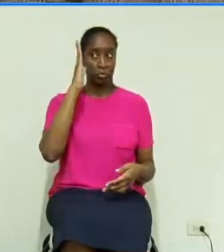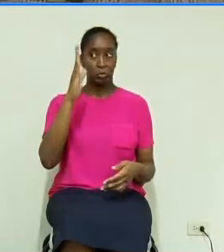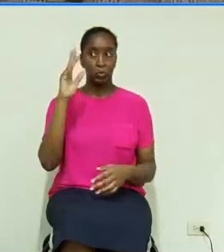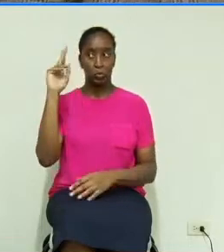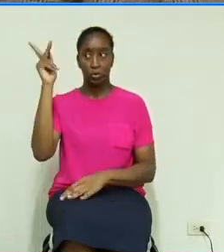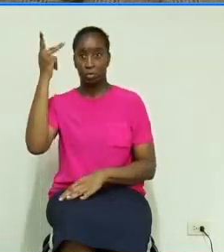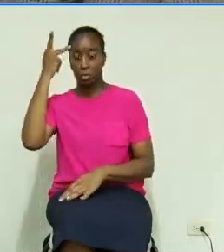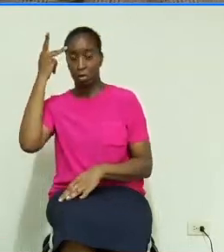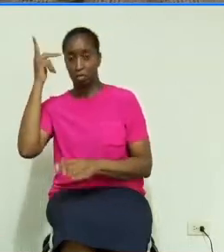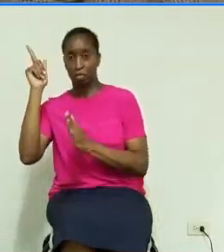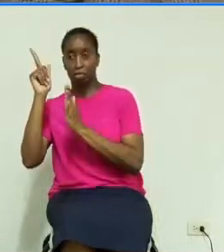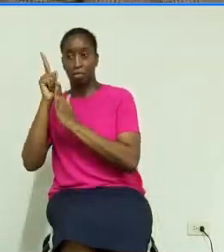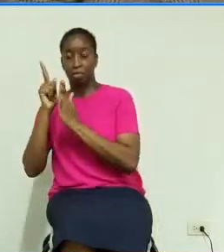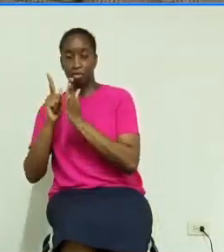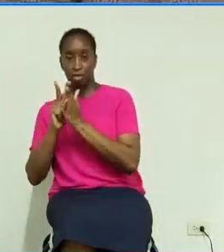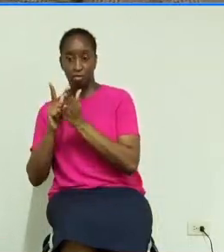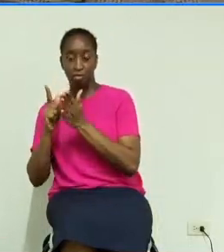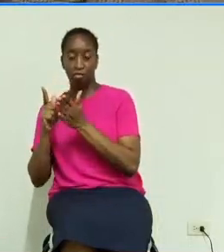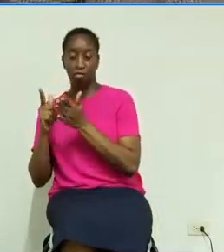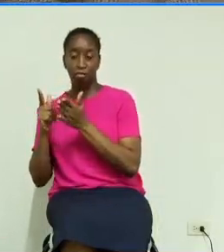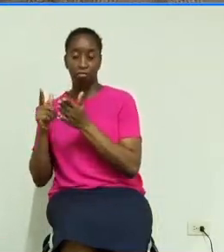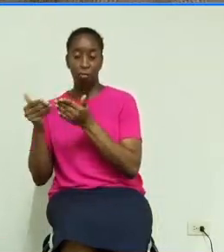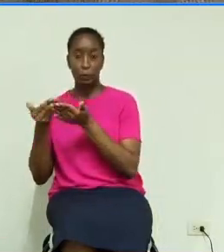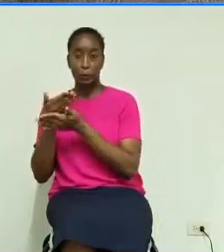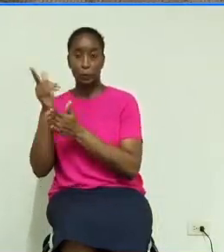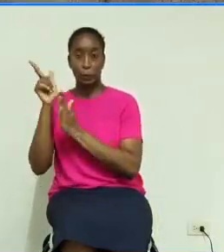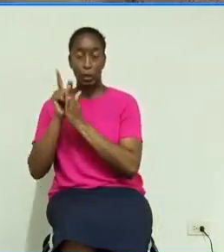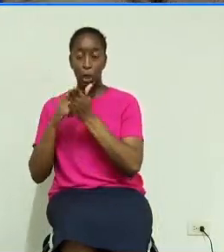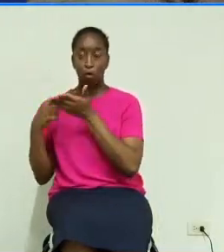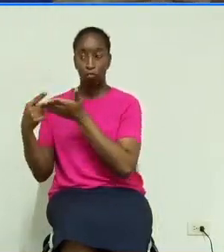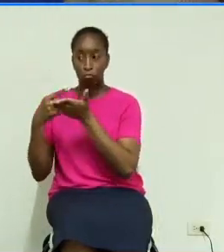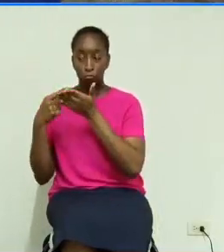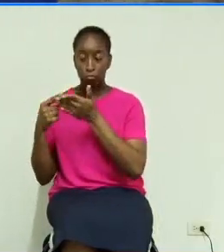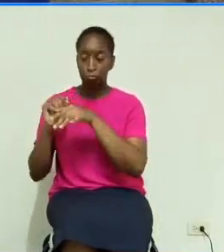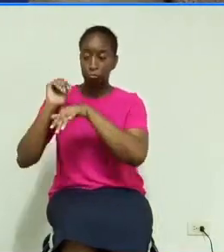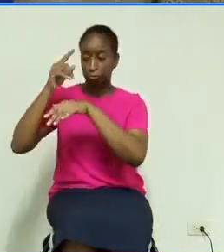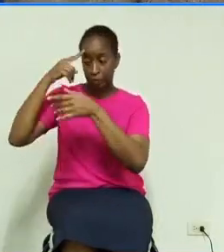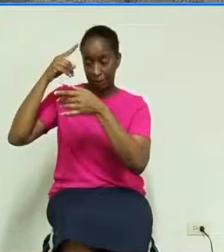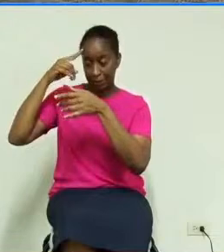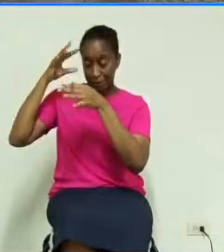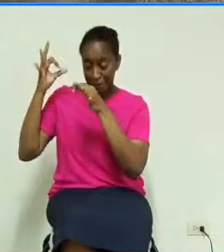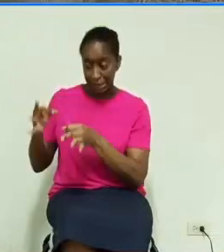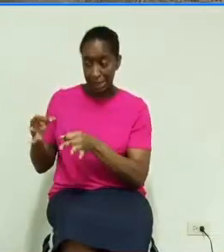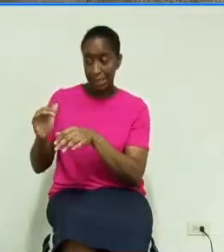to the President if you were to cut out that middle layer.